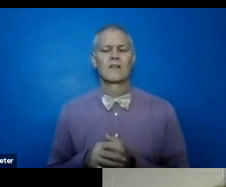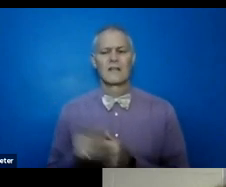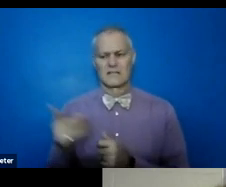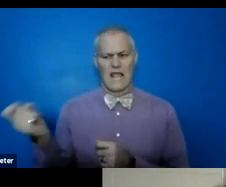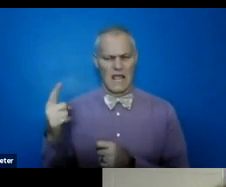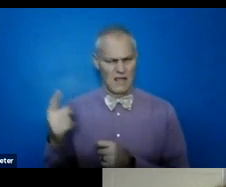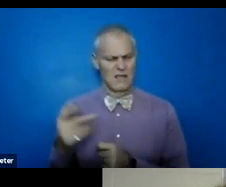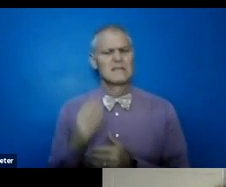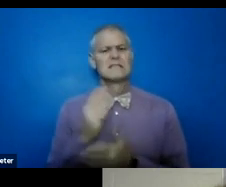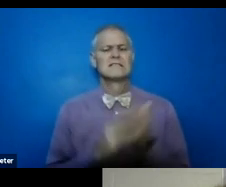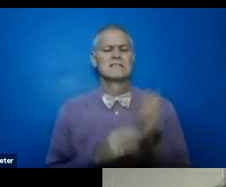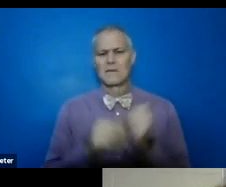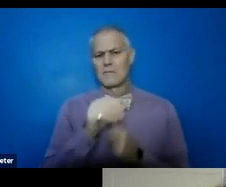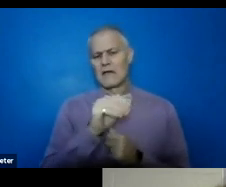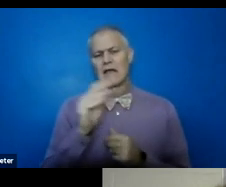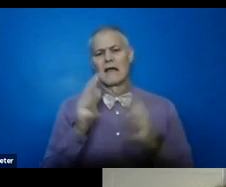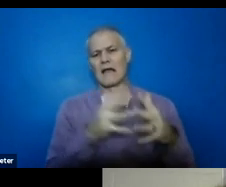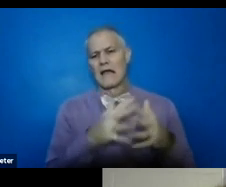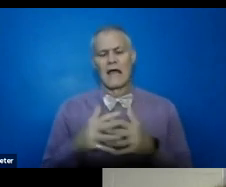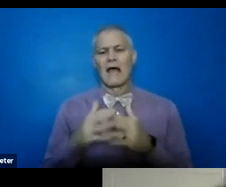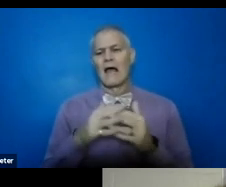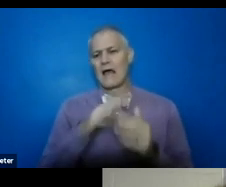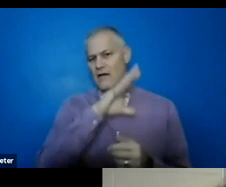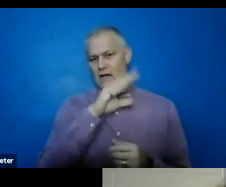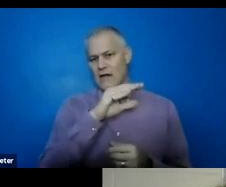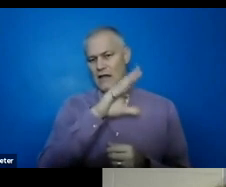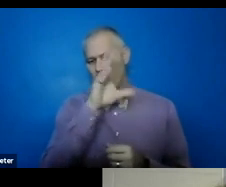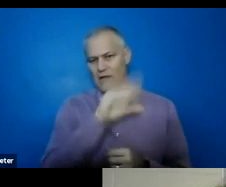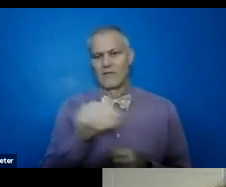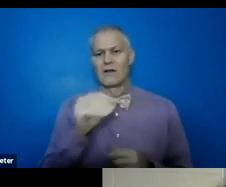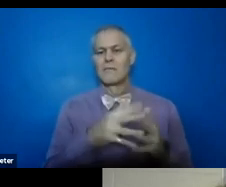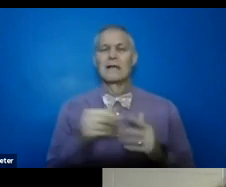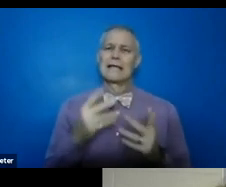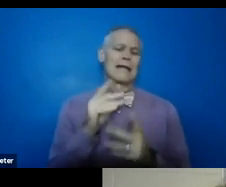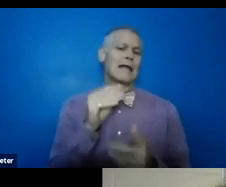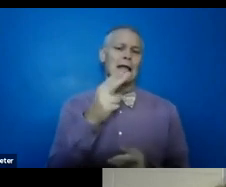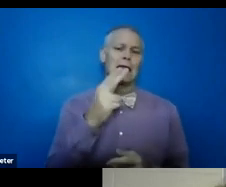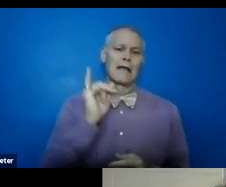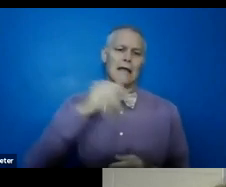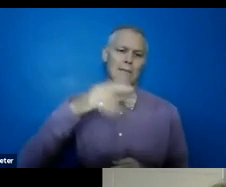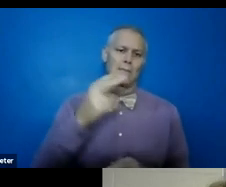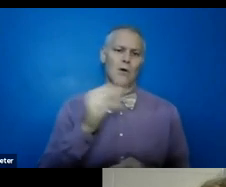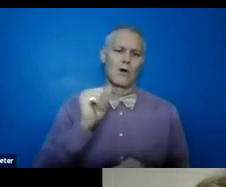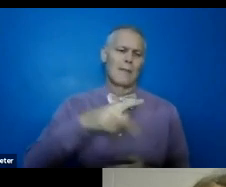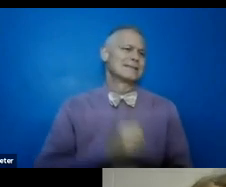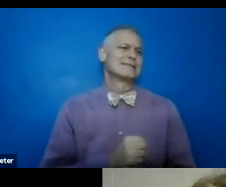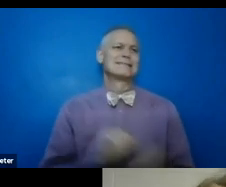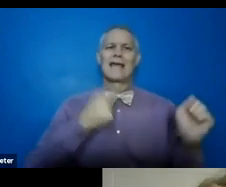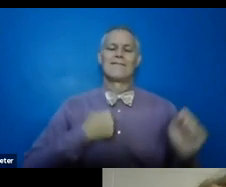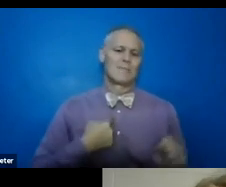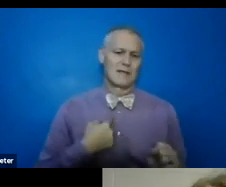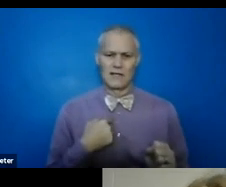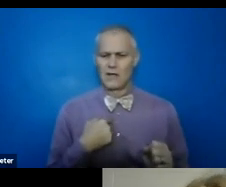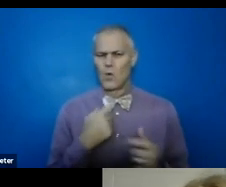some African-American young men say they were saved by hip hop. Yeah. Is it because hip hop has changed, or was making the music what helped